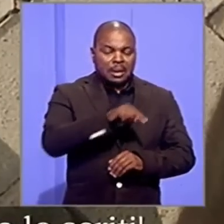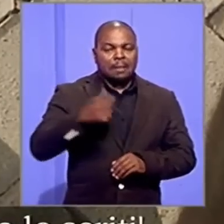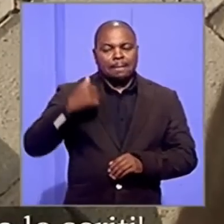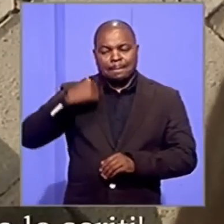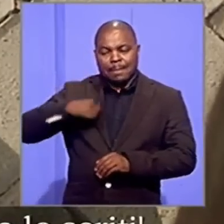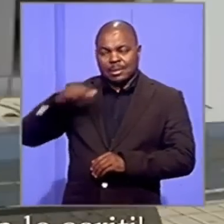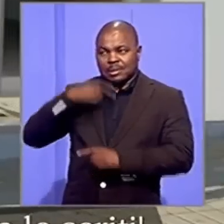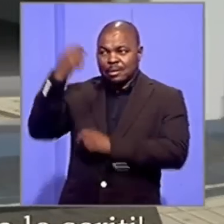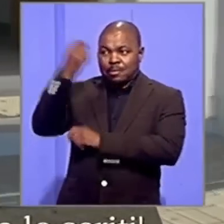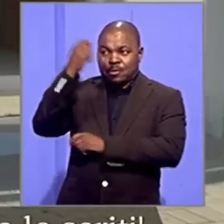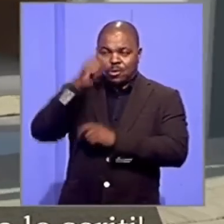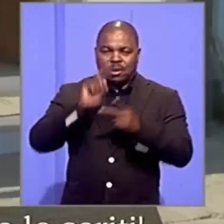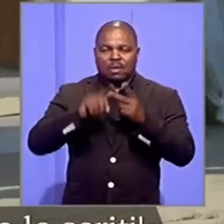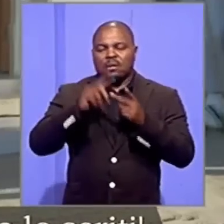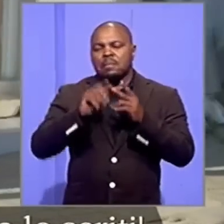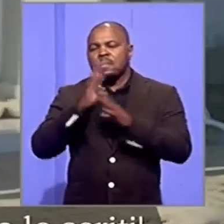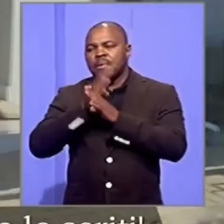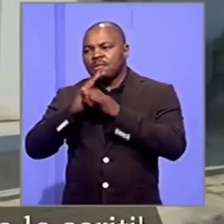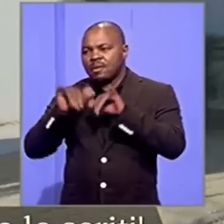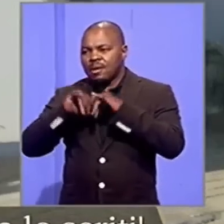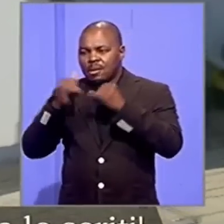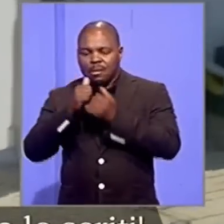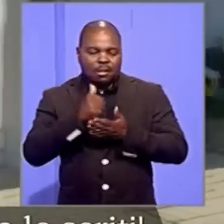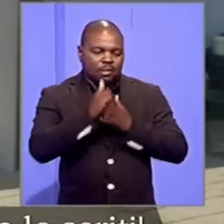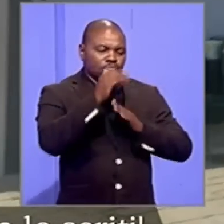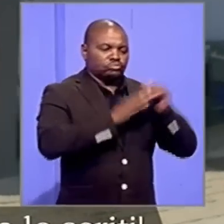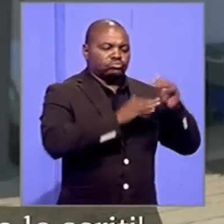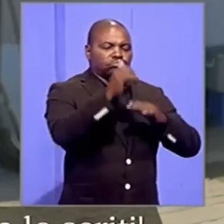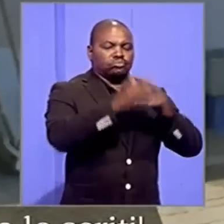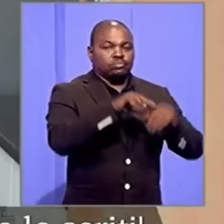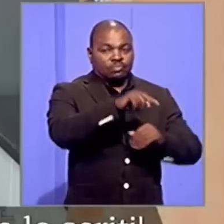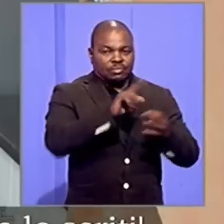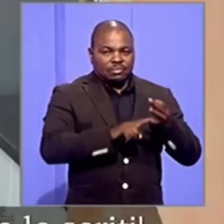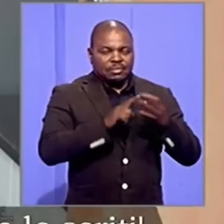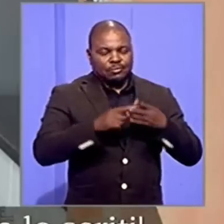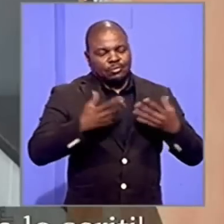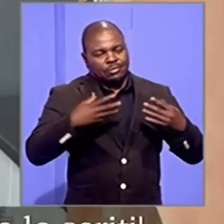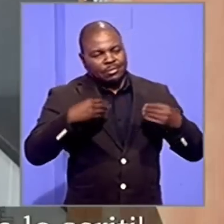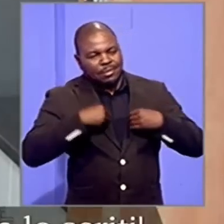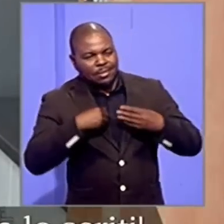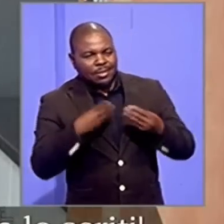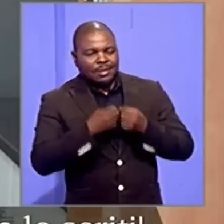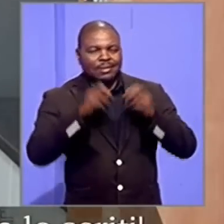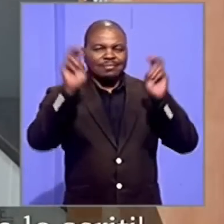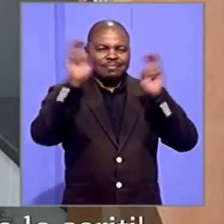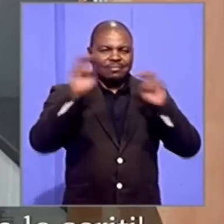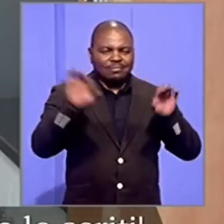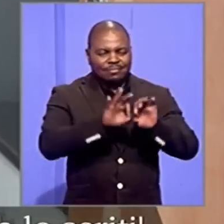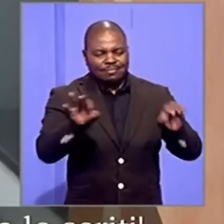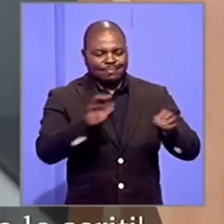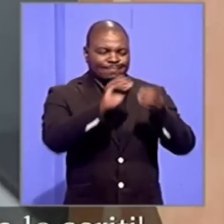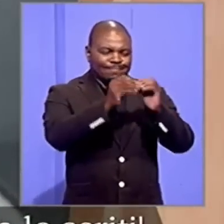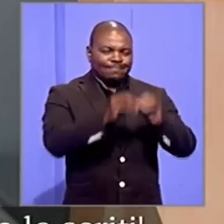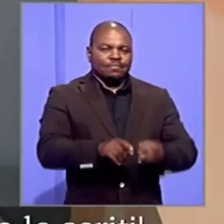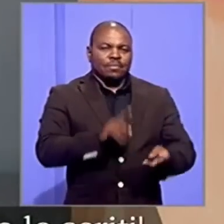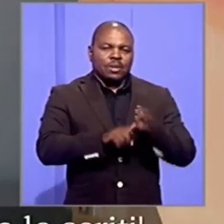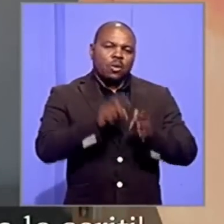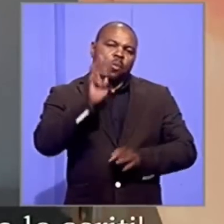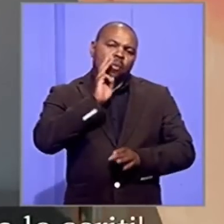wa Polokwane le dikhamphane tša praefete. E tlabetšwe gape ka diphahlo le dithapo tša mohlagase mola gape ba